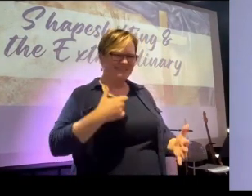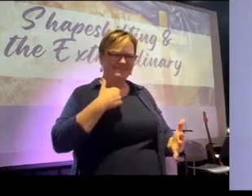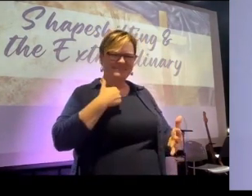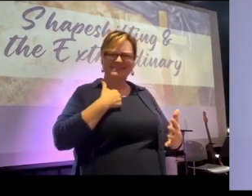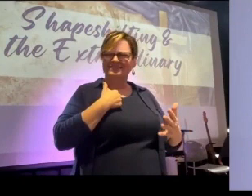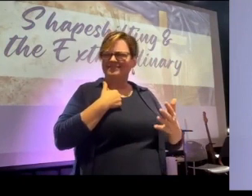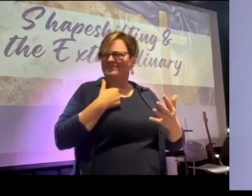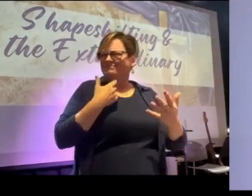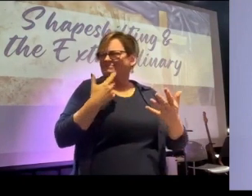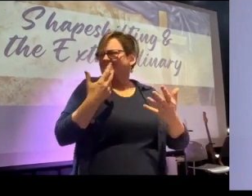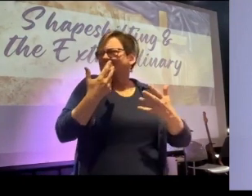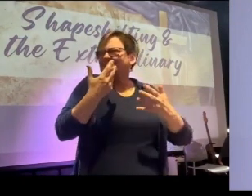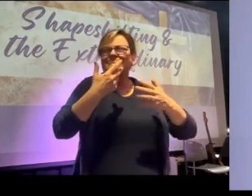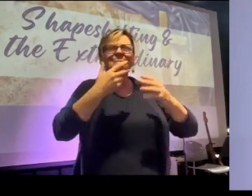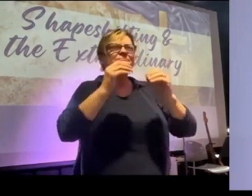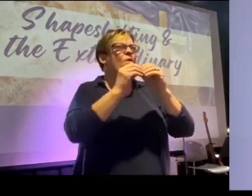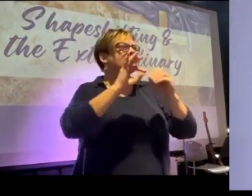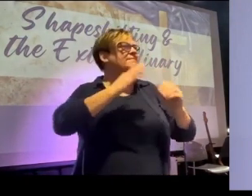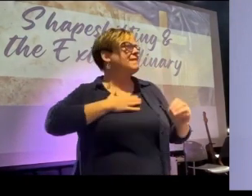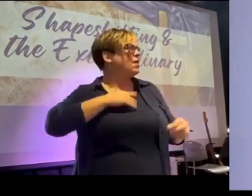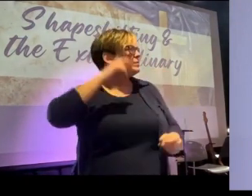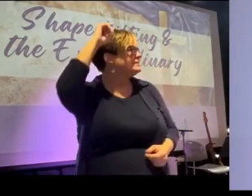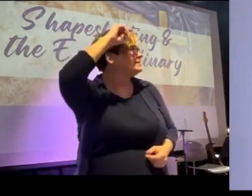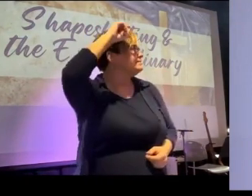holding wisdom,